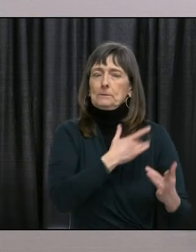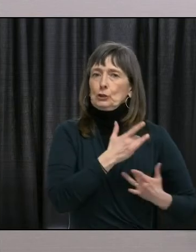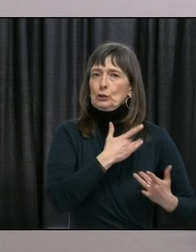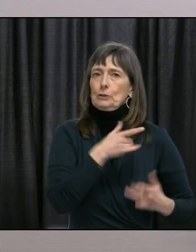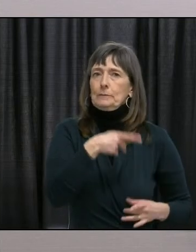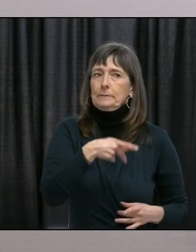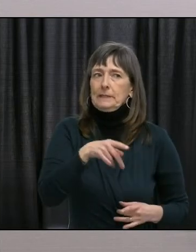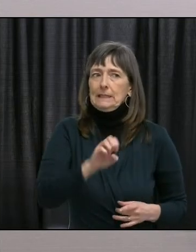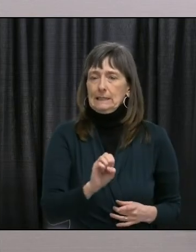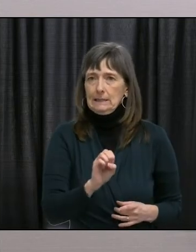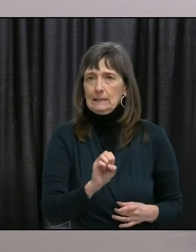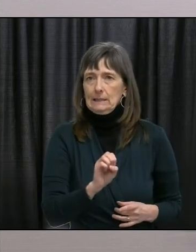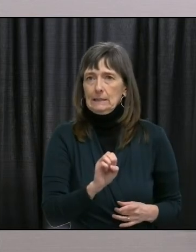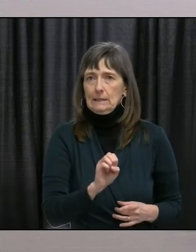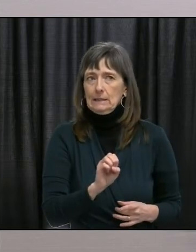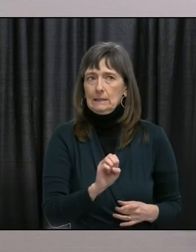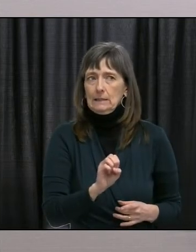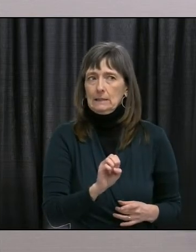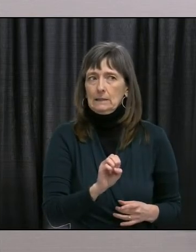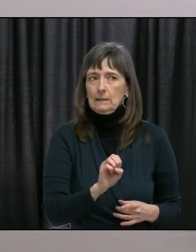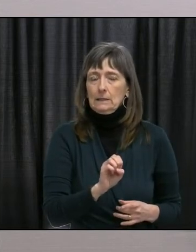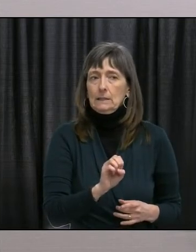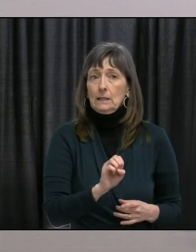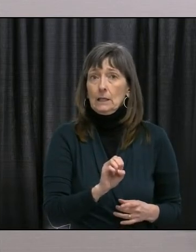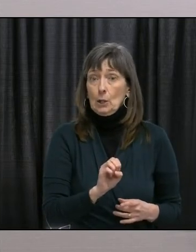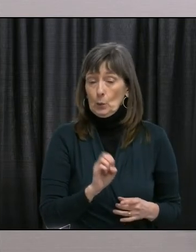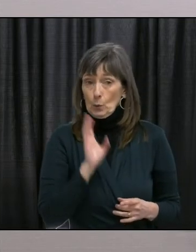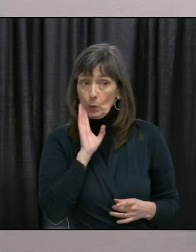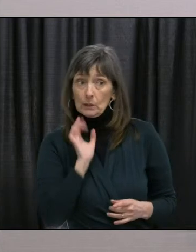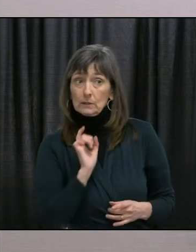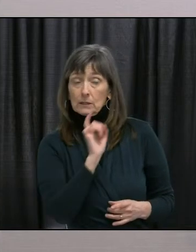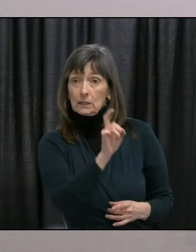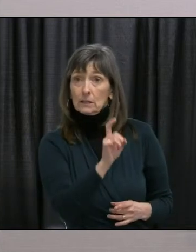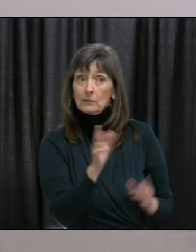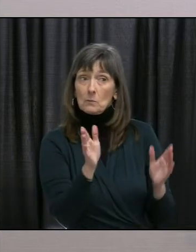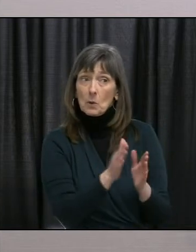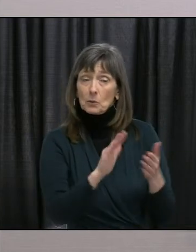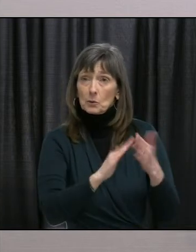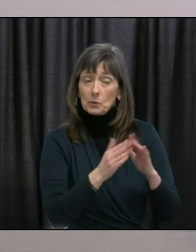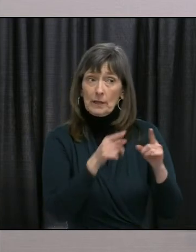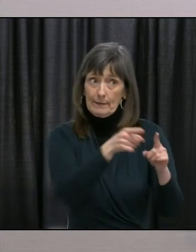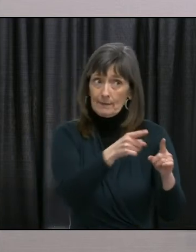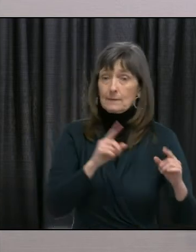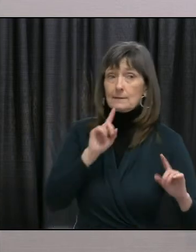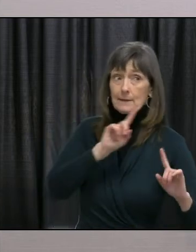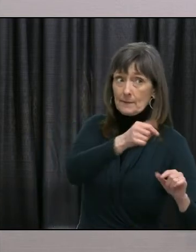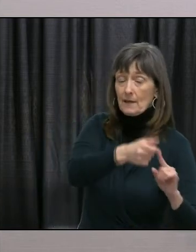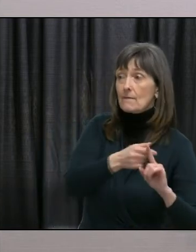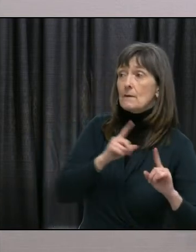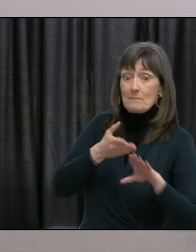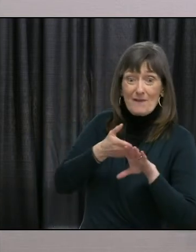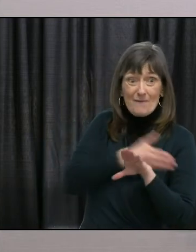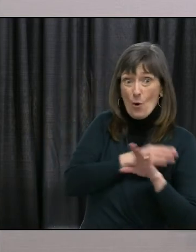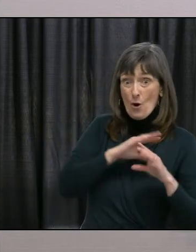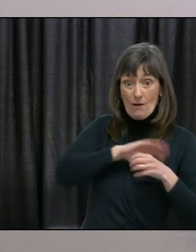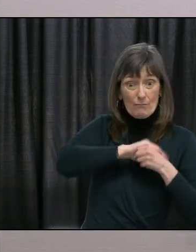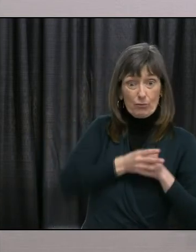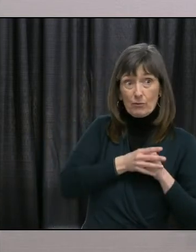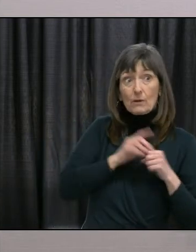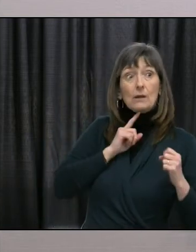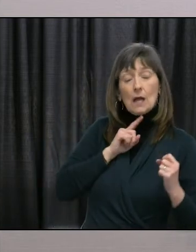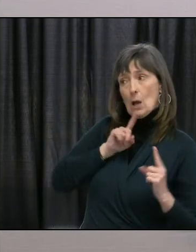gloves that Newfoundland will be receiving will be allocated to rural ambulance services. They say they've made an order before the pandemic, and it could be some